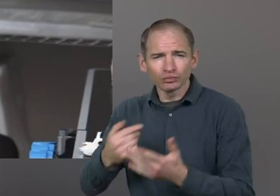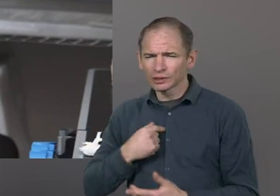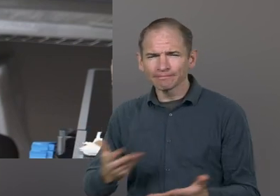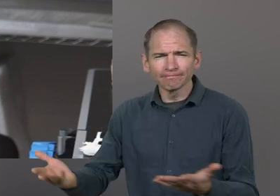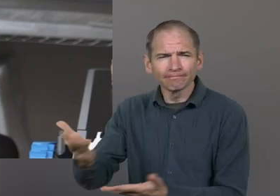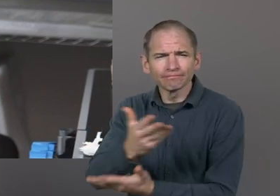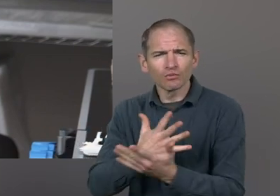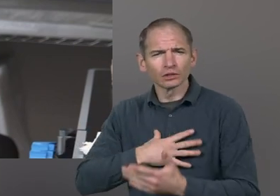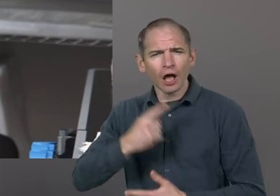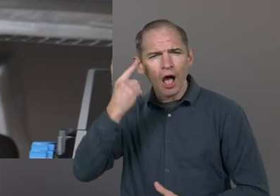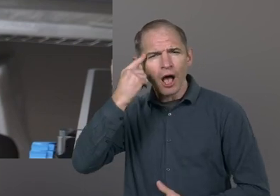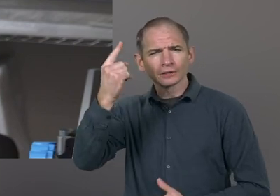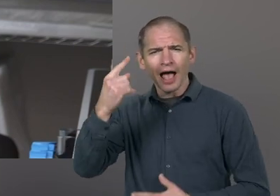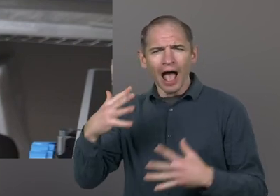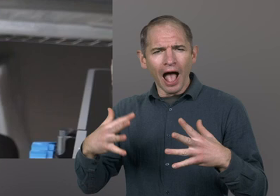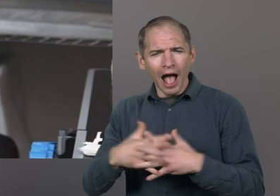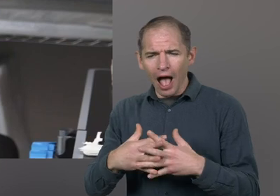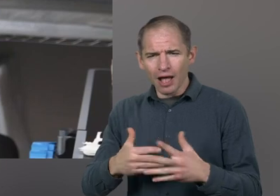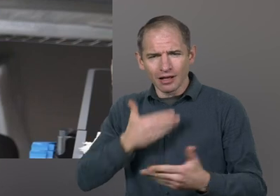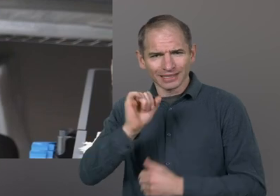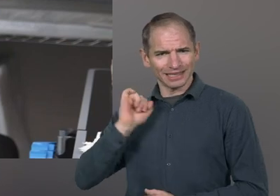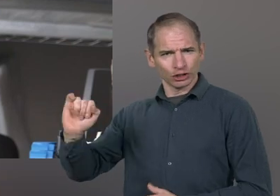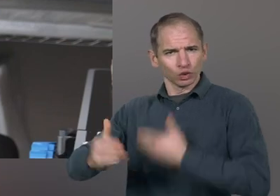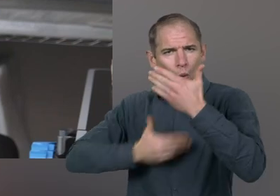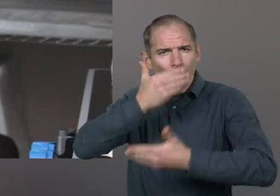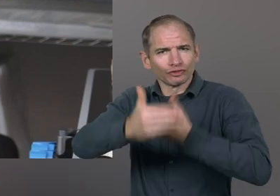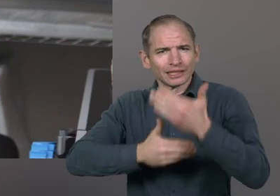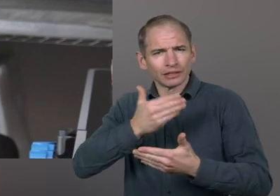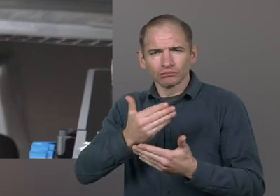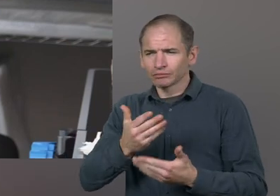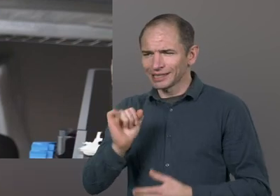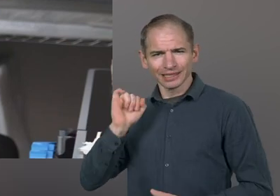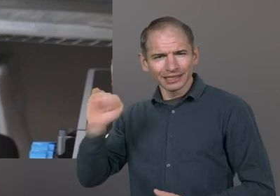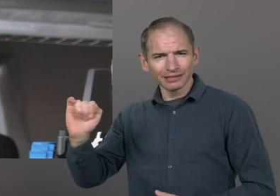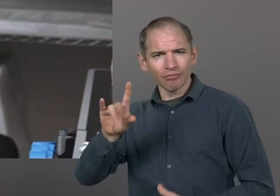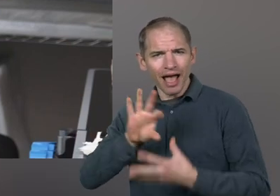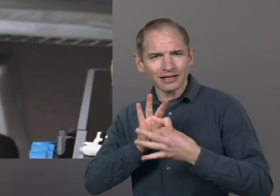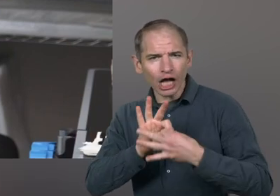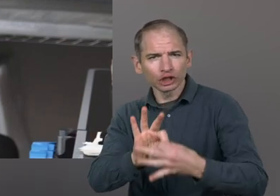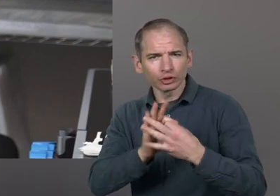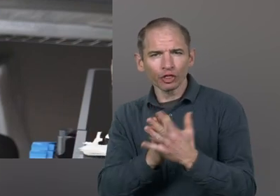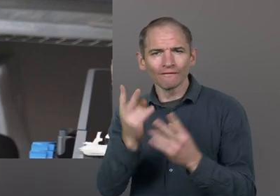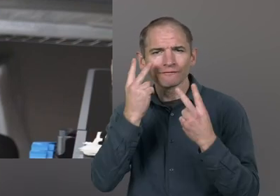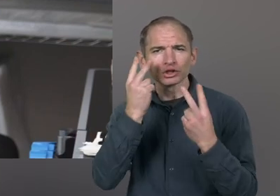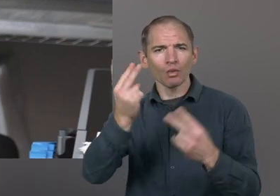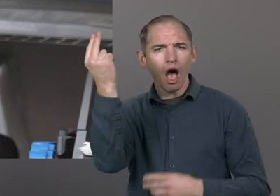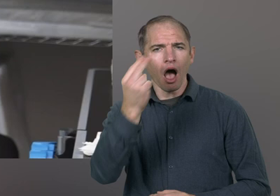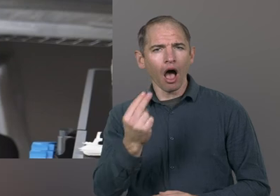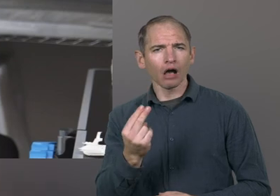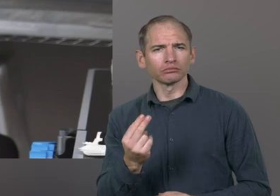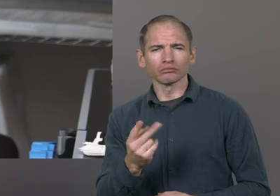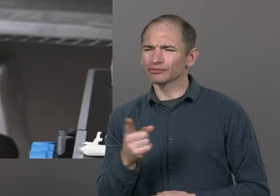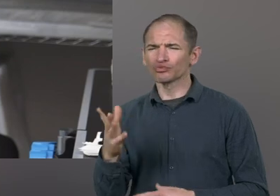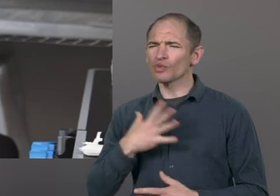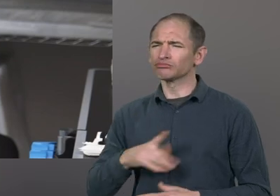Camden. And we were discussing this idea of how would we begin to tell his story and